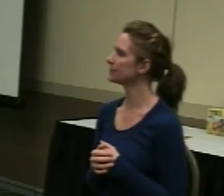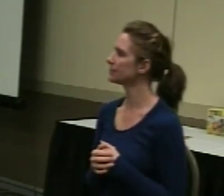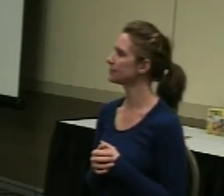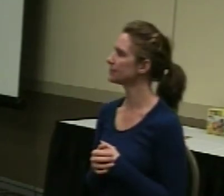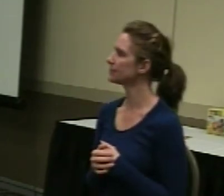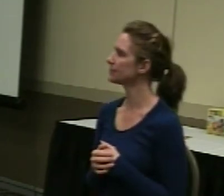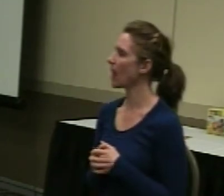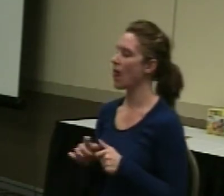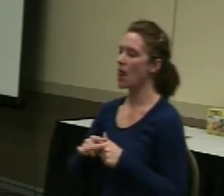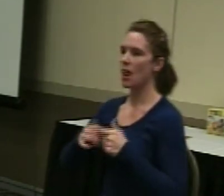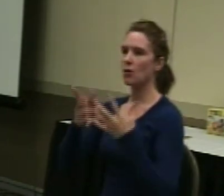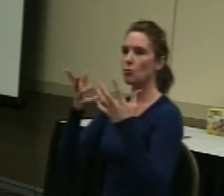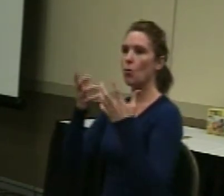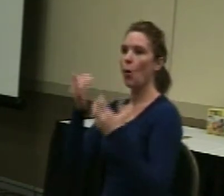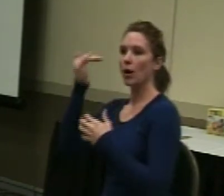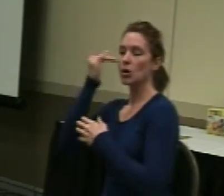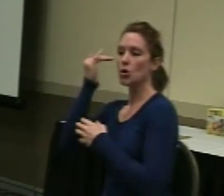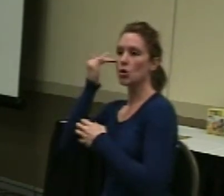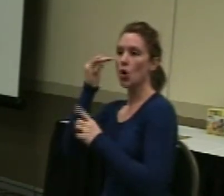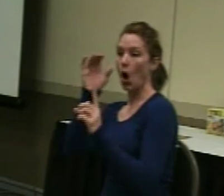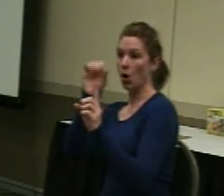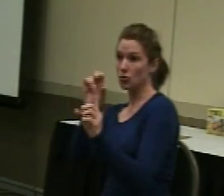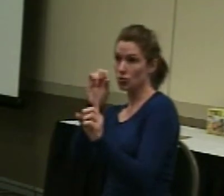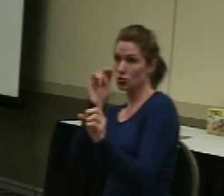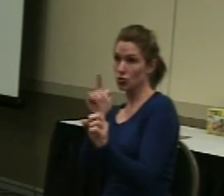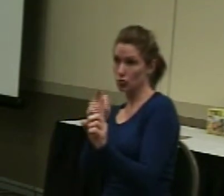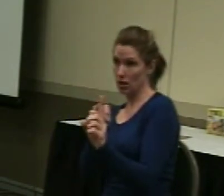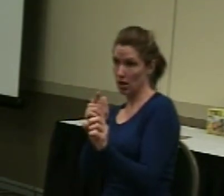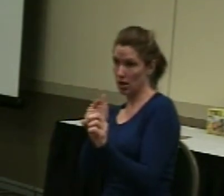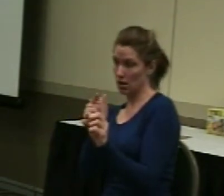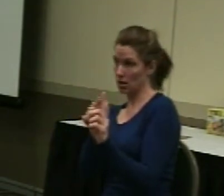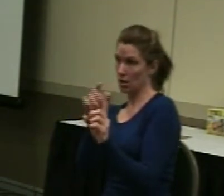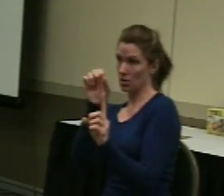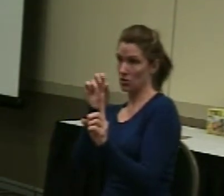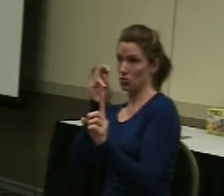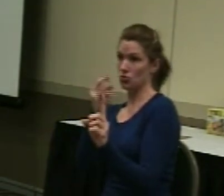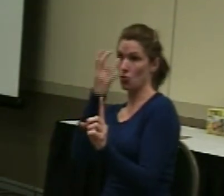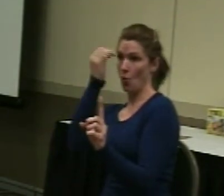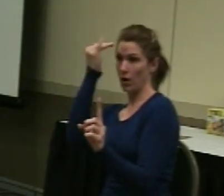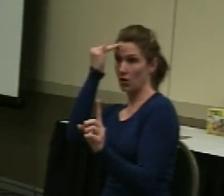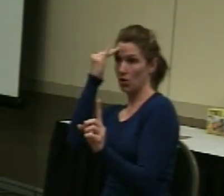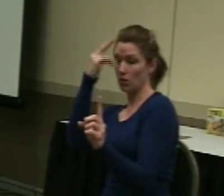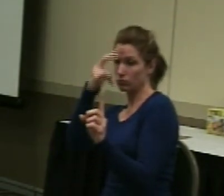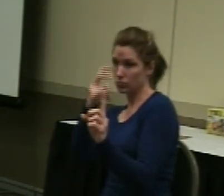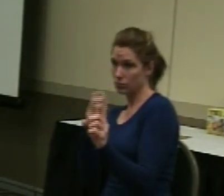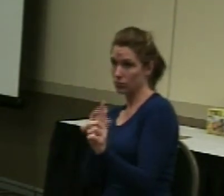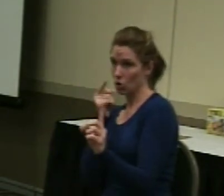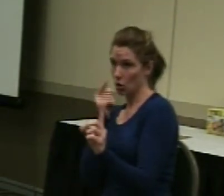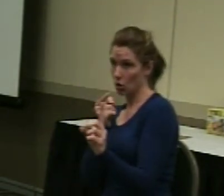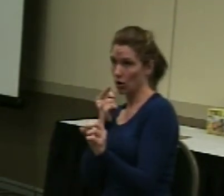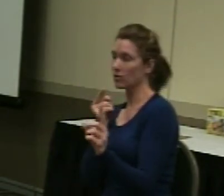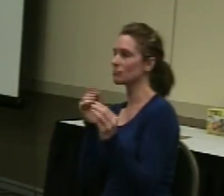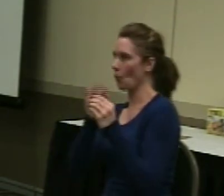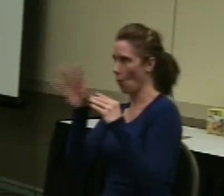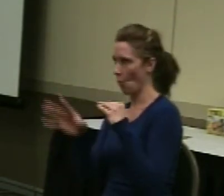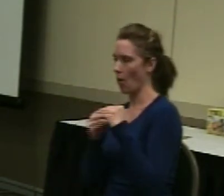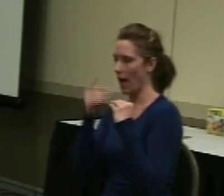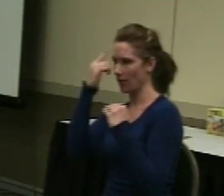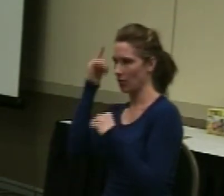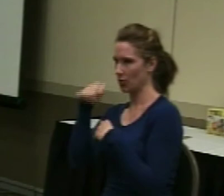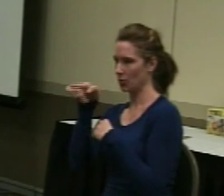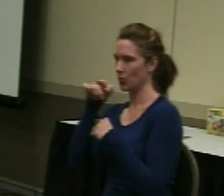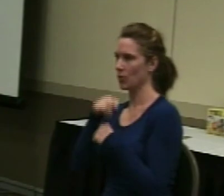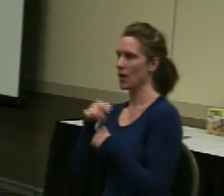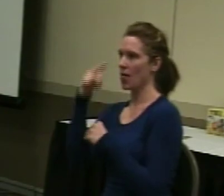Then we want to get to know Susan. We're aggregating data for all these different reasons, by the way. It's a little added piece for you to think about.